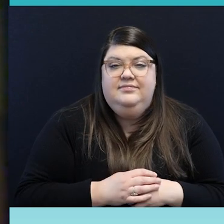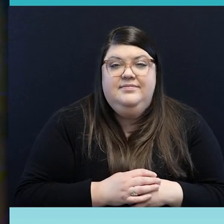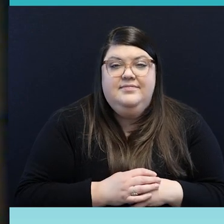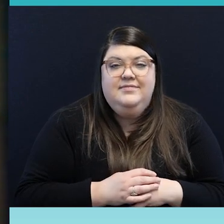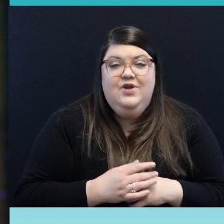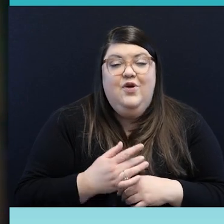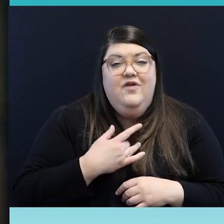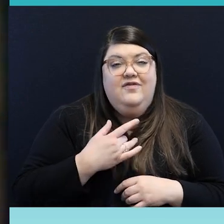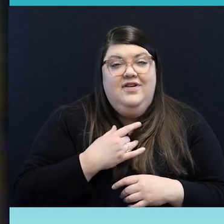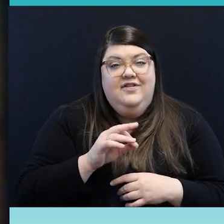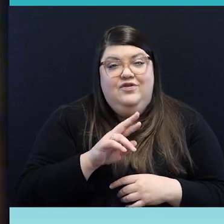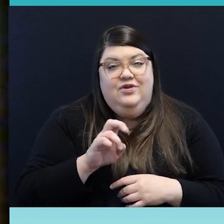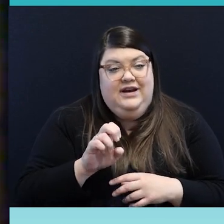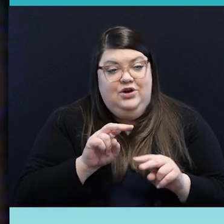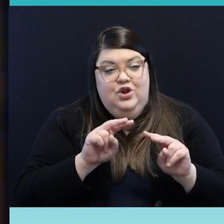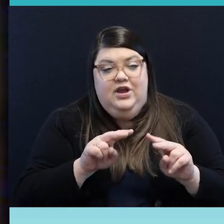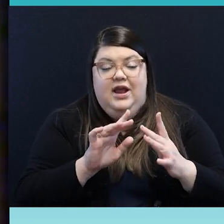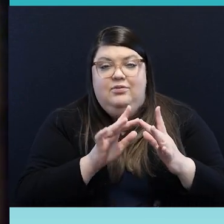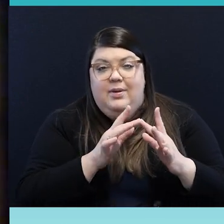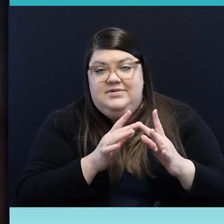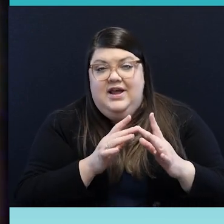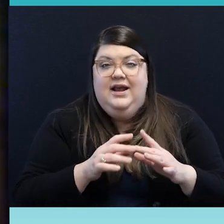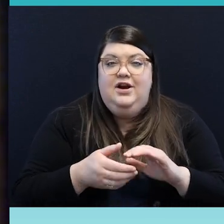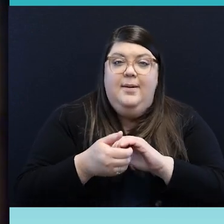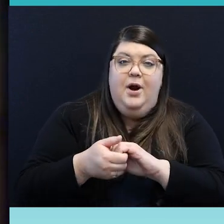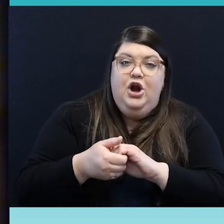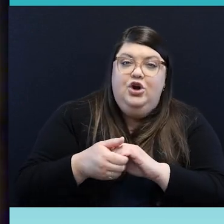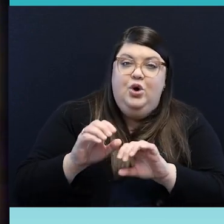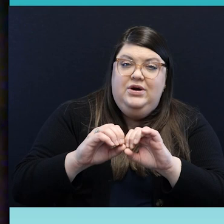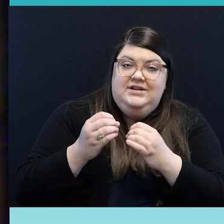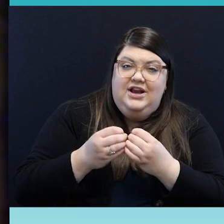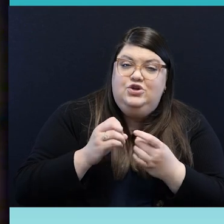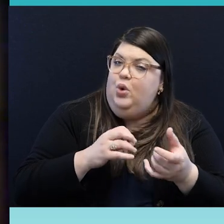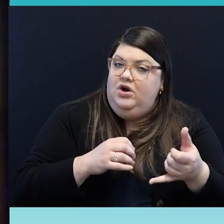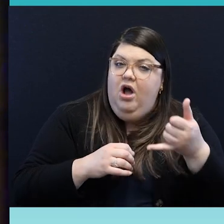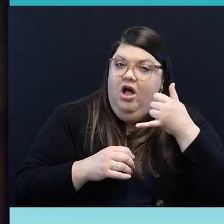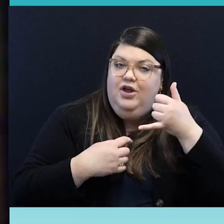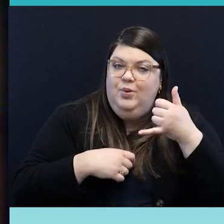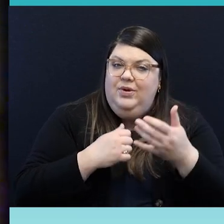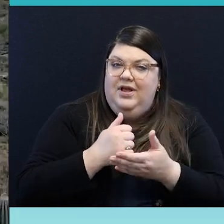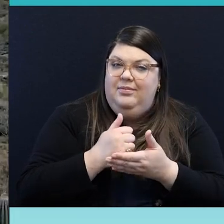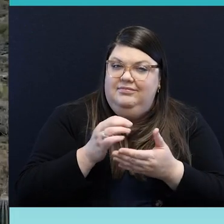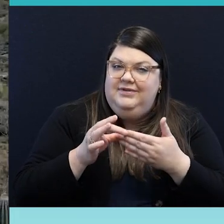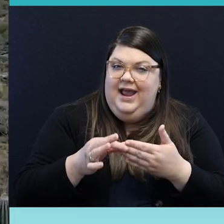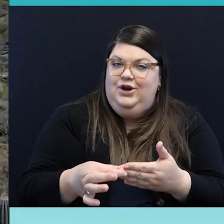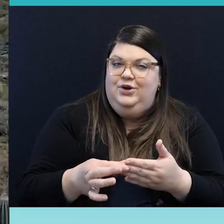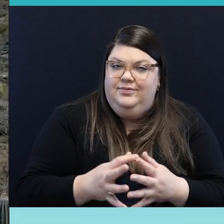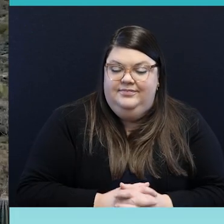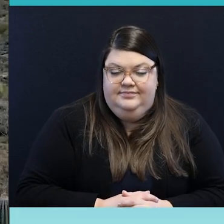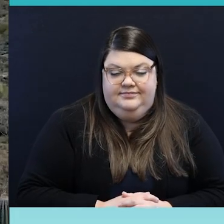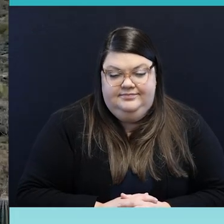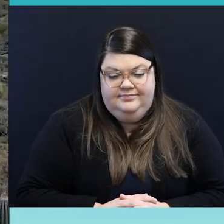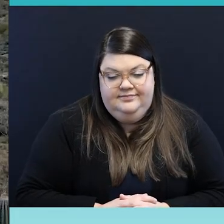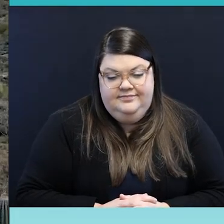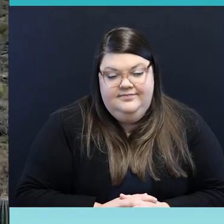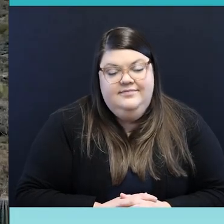at our partner organizations, or just give us a call and we'd be happy to guide you. Very good. And I